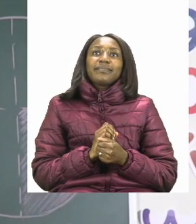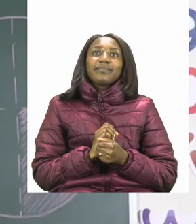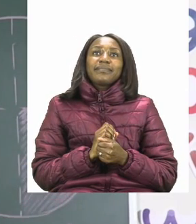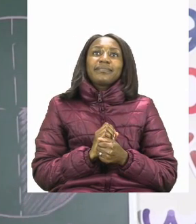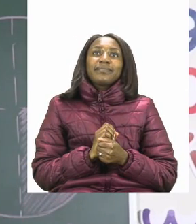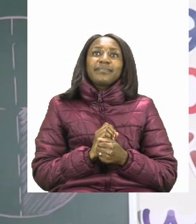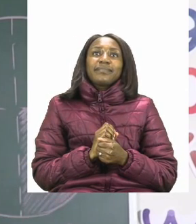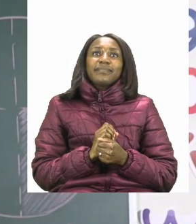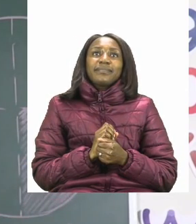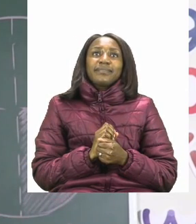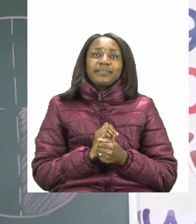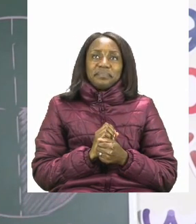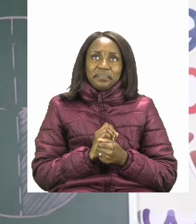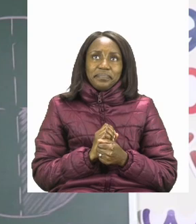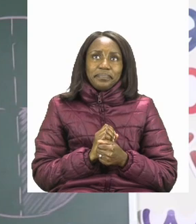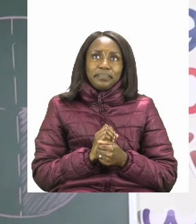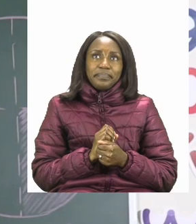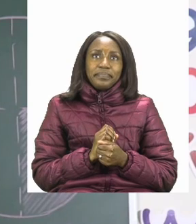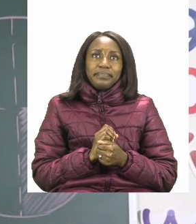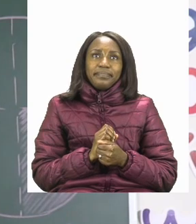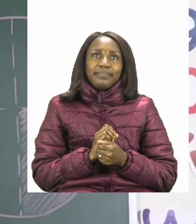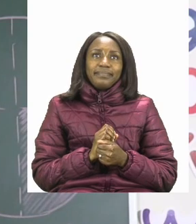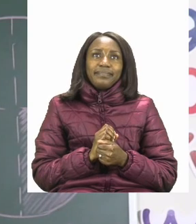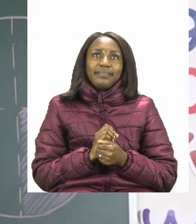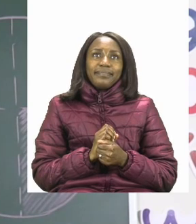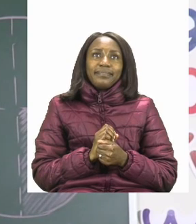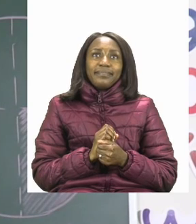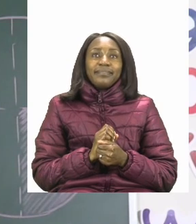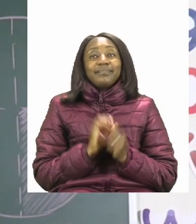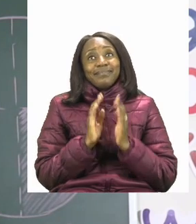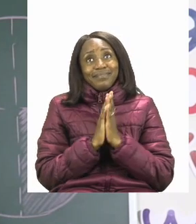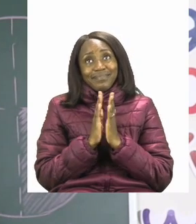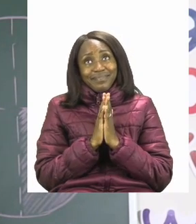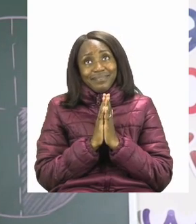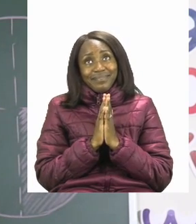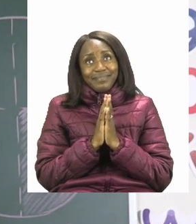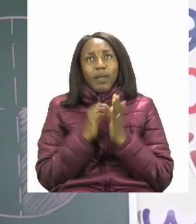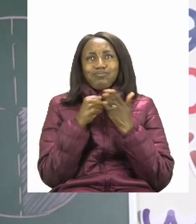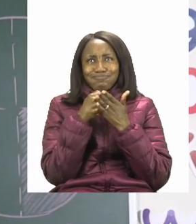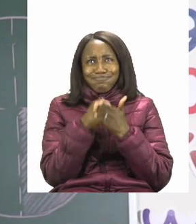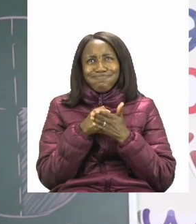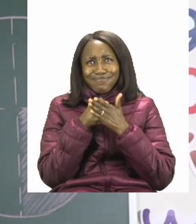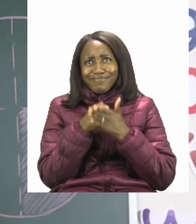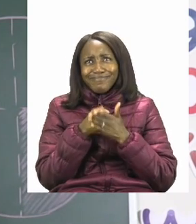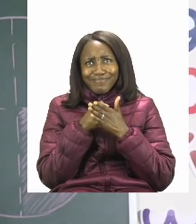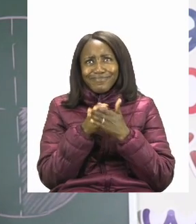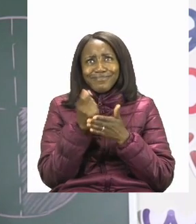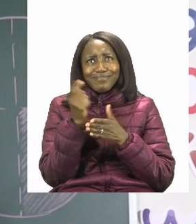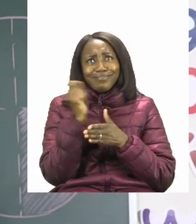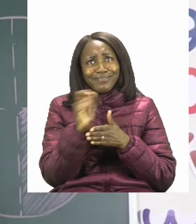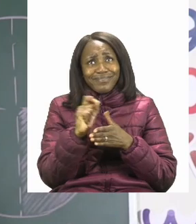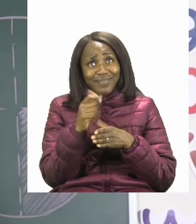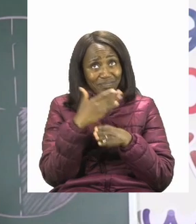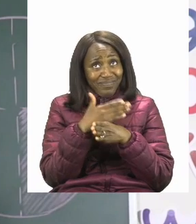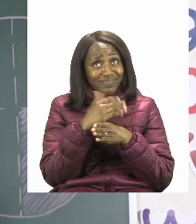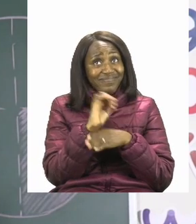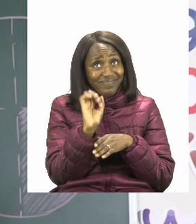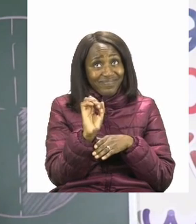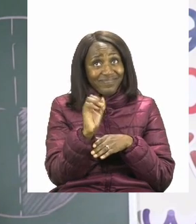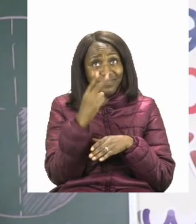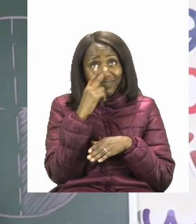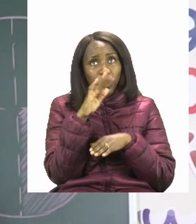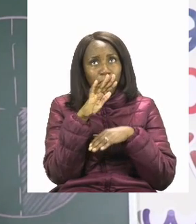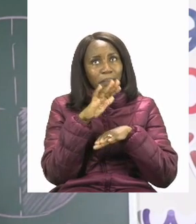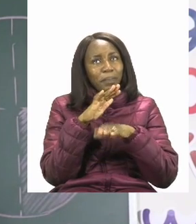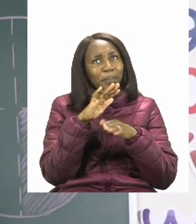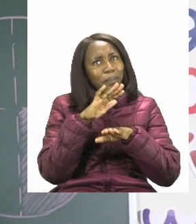one quarter. So go ahead and try your exercise. You can see from the examples that